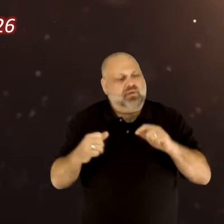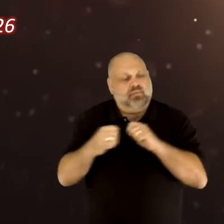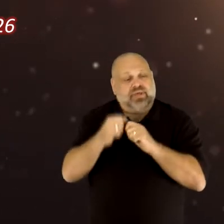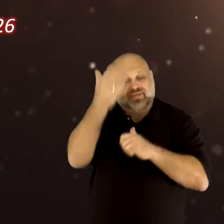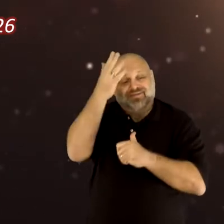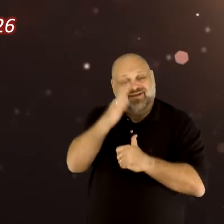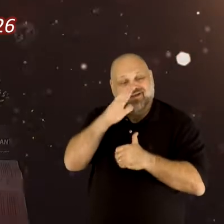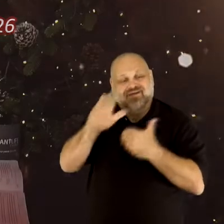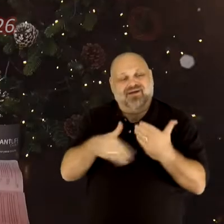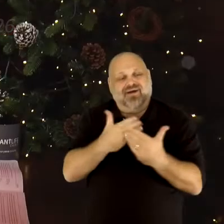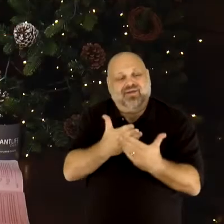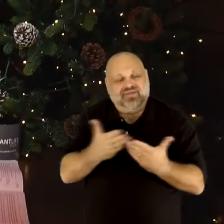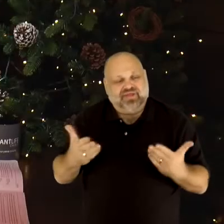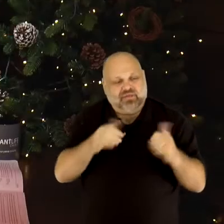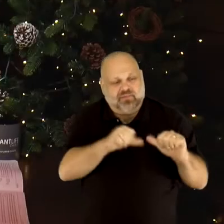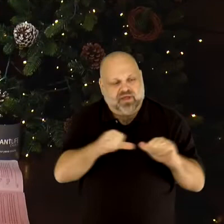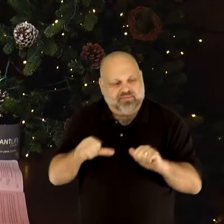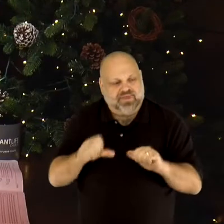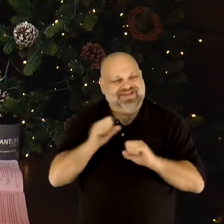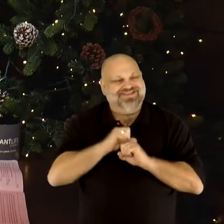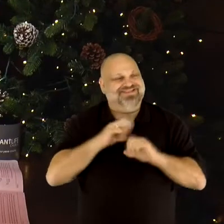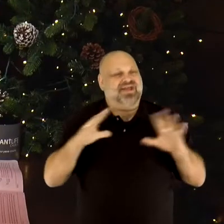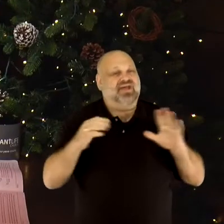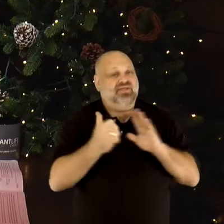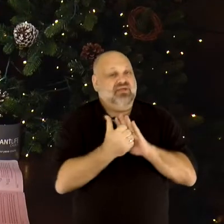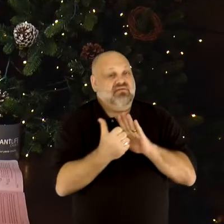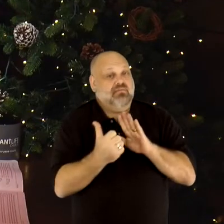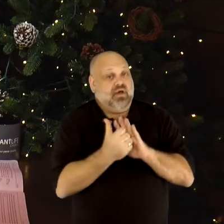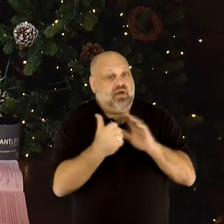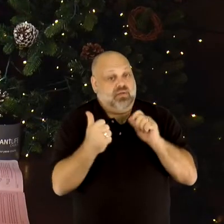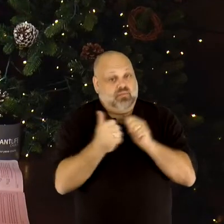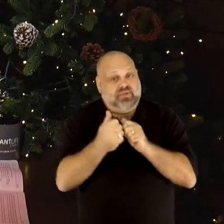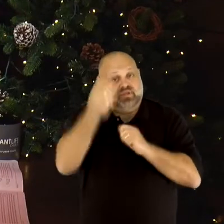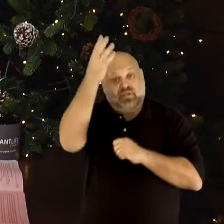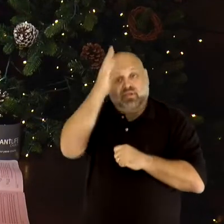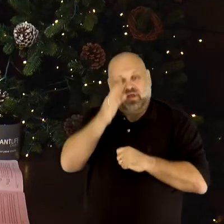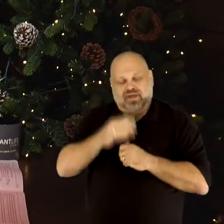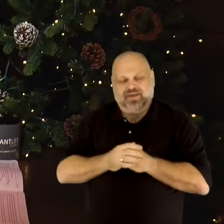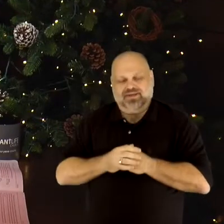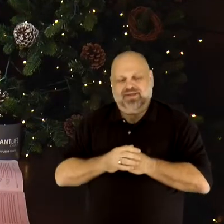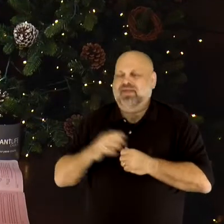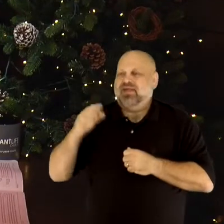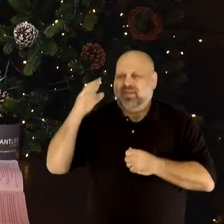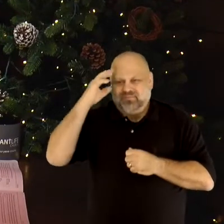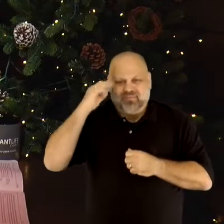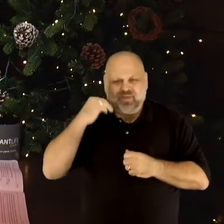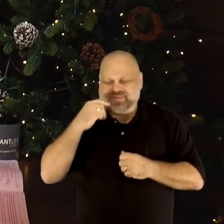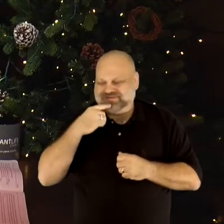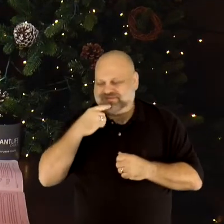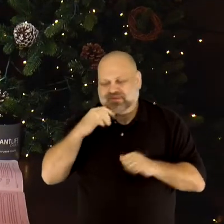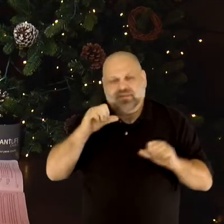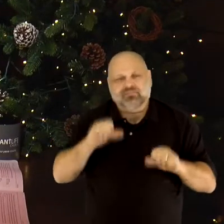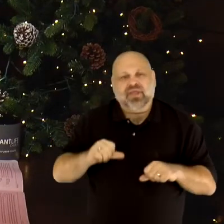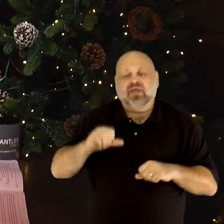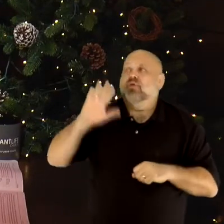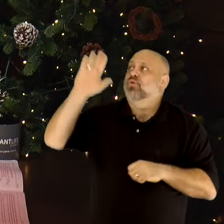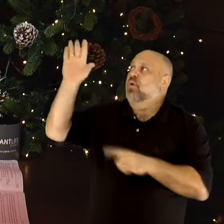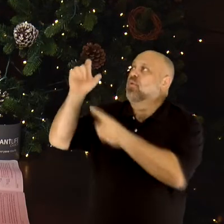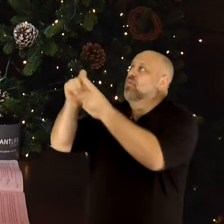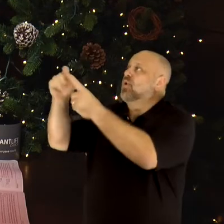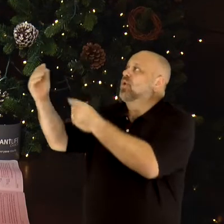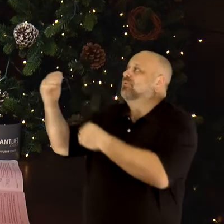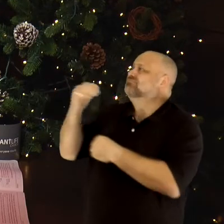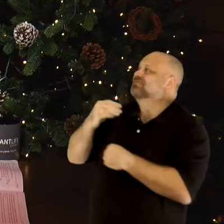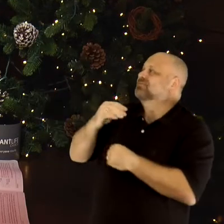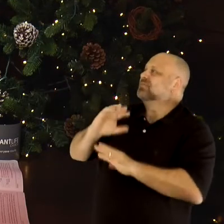things are possible." Nothing is impossible with God. Then Mary said, "May your word to me